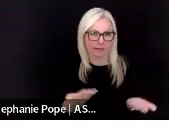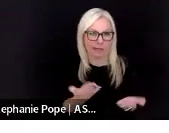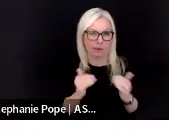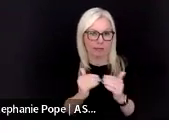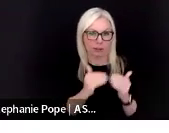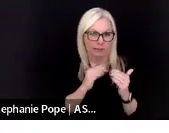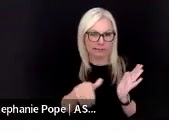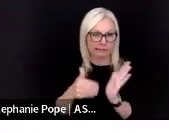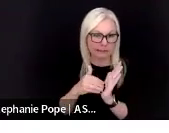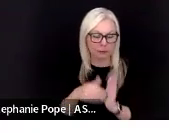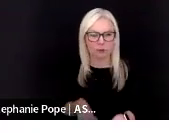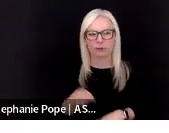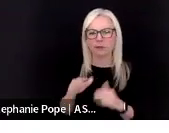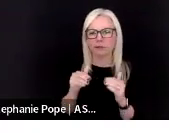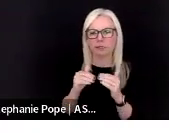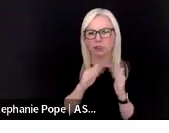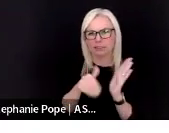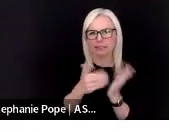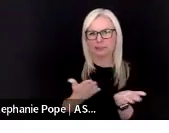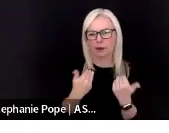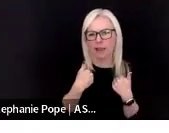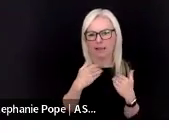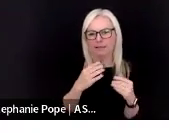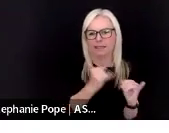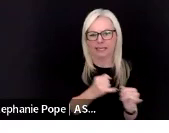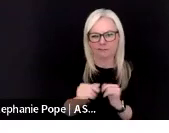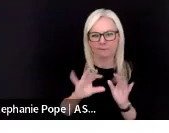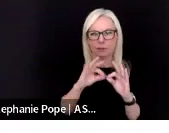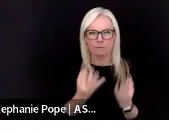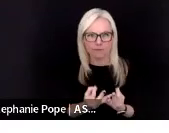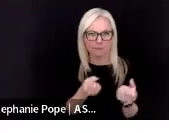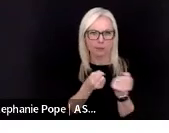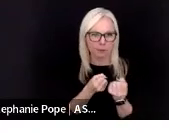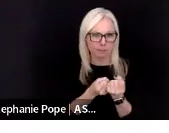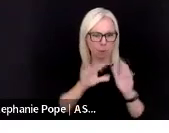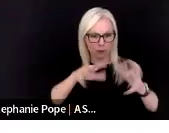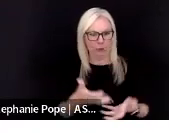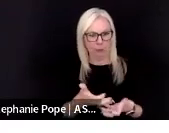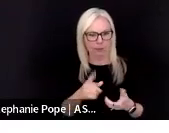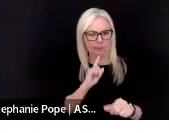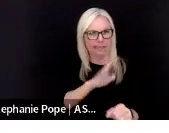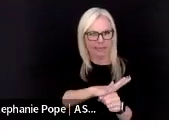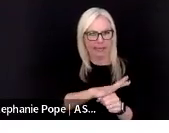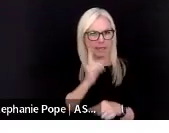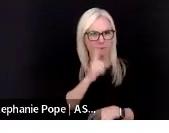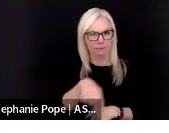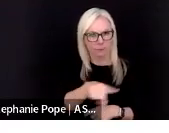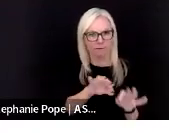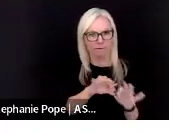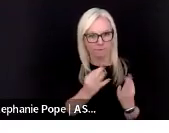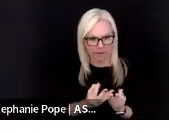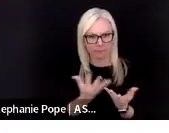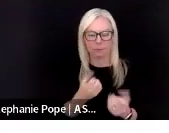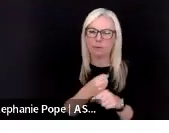Center. The Justice Center here has an individual and family support unit dedicated to providing support to families, and we want to make